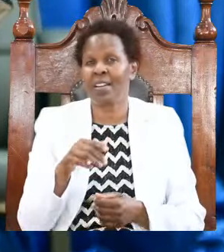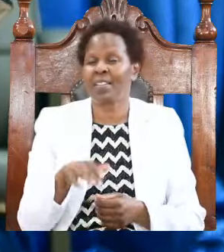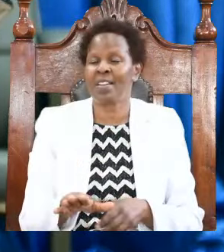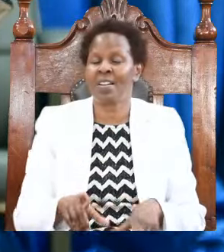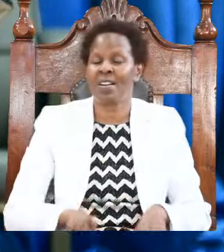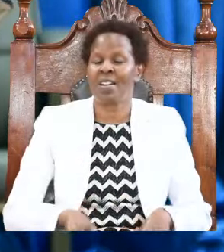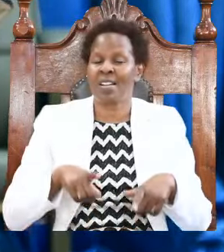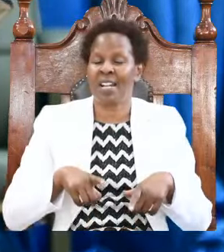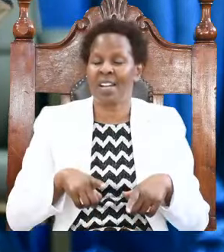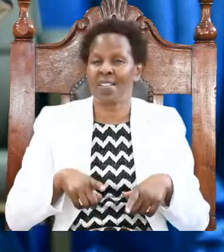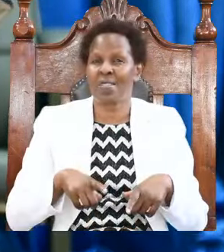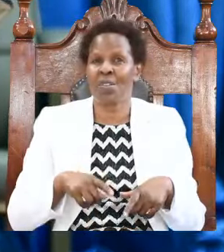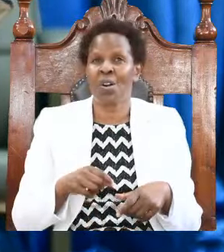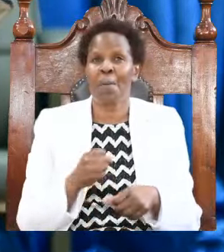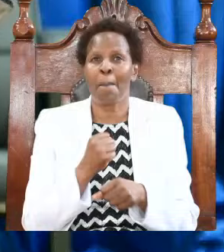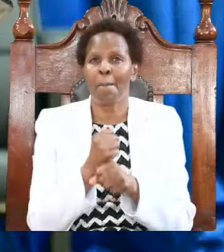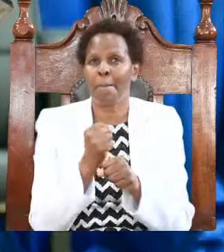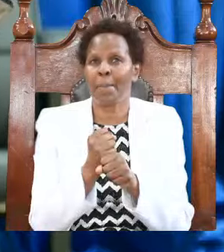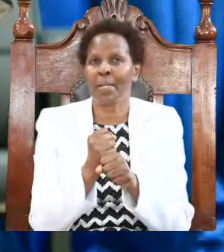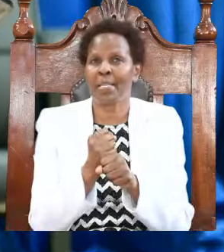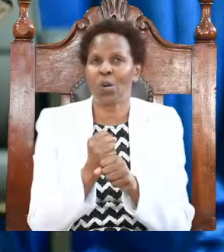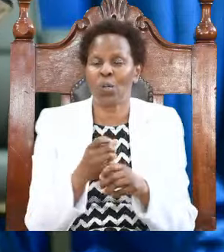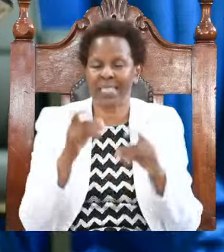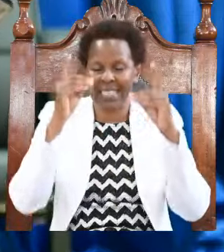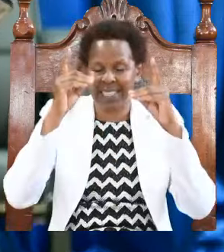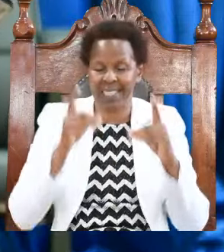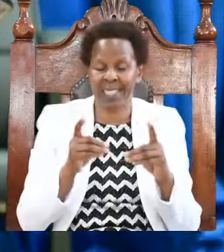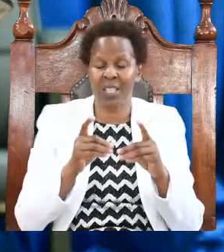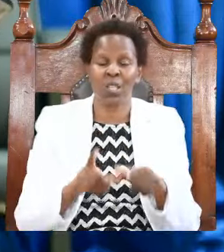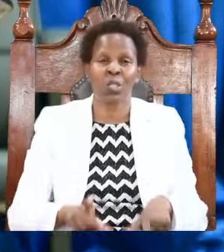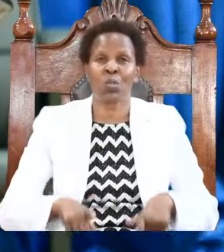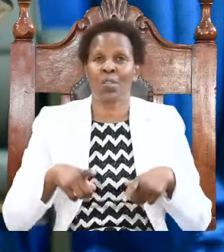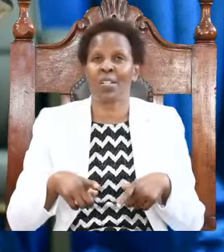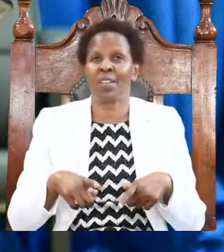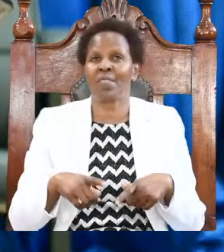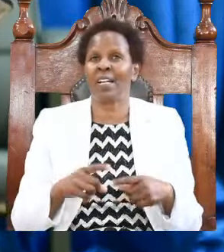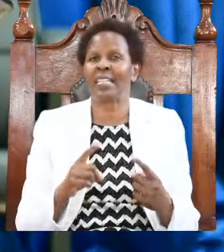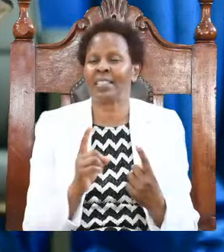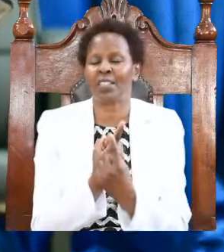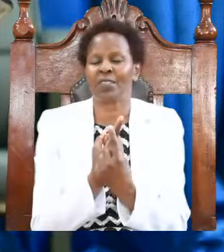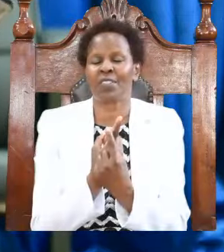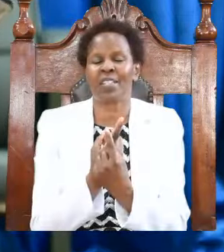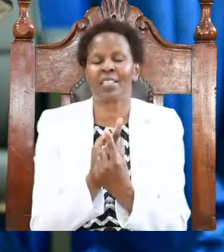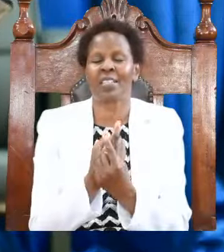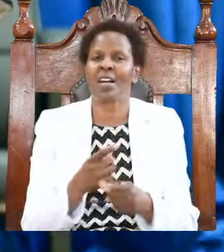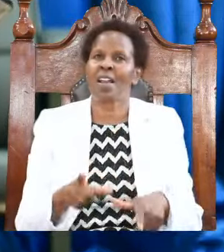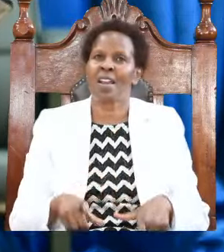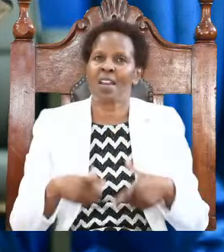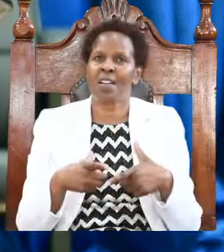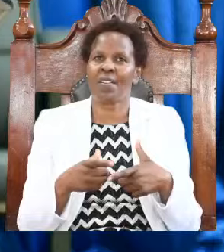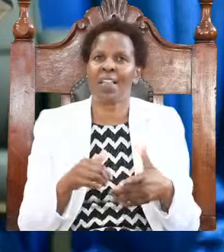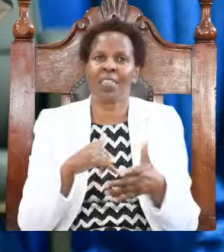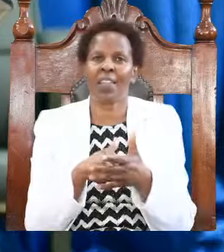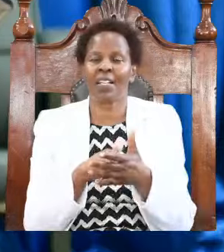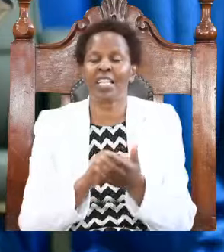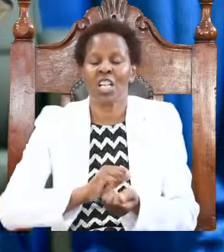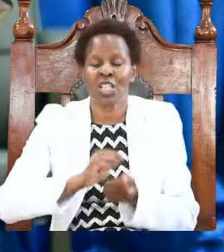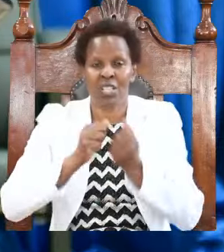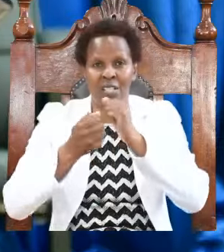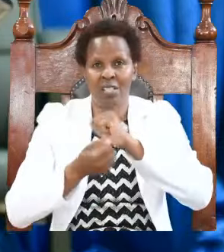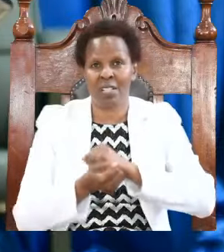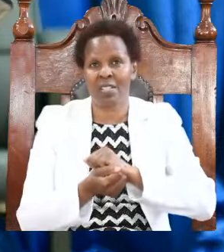he intentionally decided to leave. You know, he lives differently, and that has an impact in the life